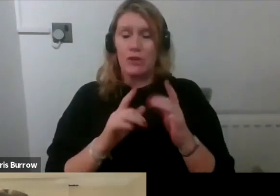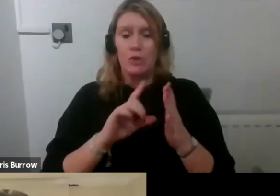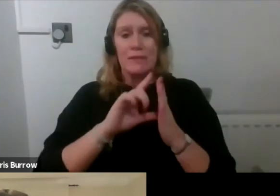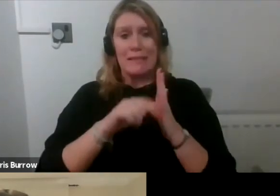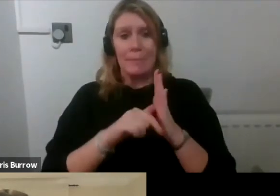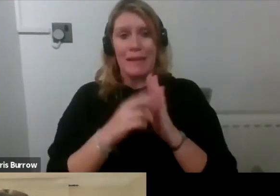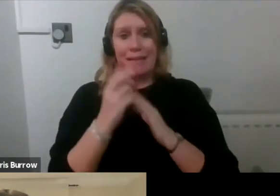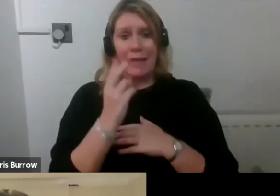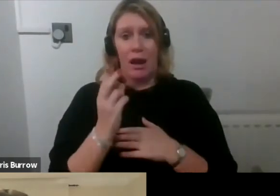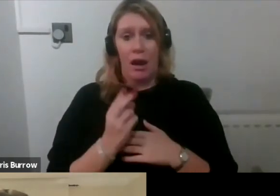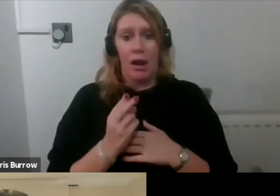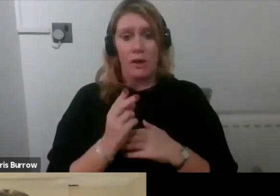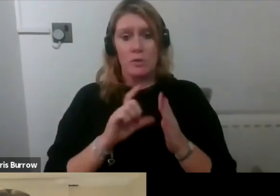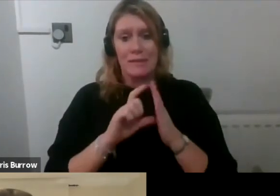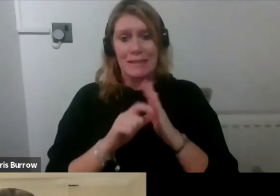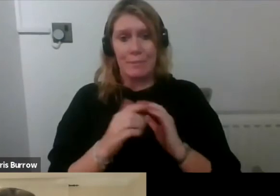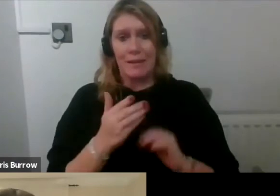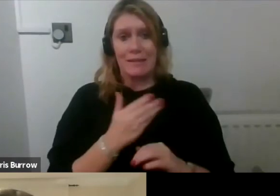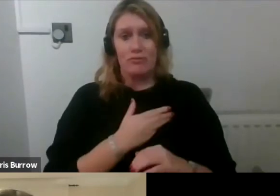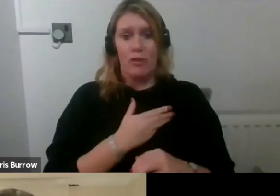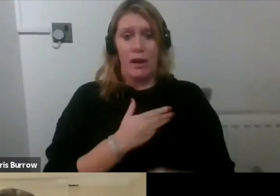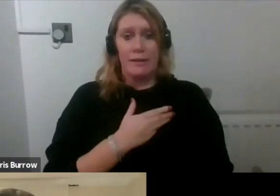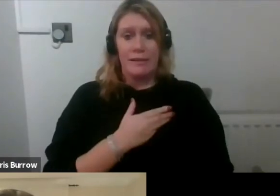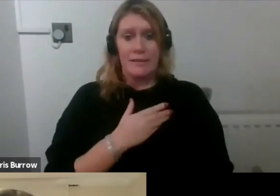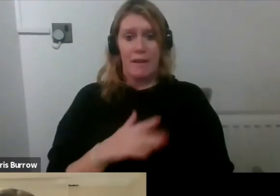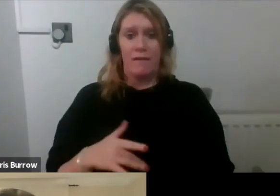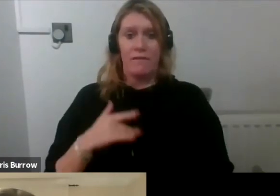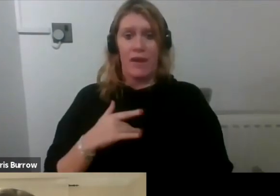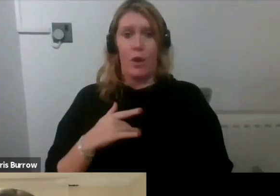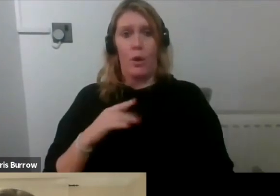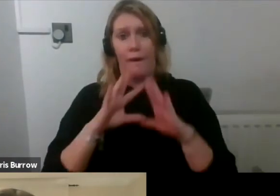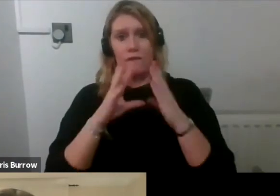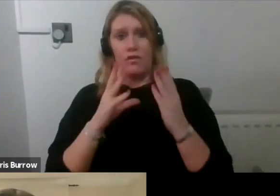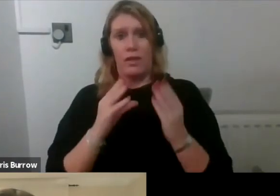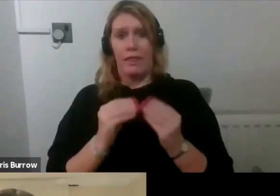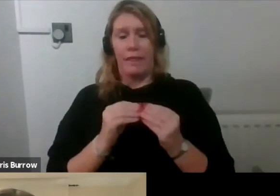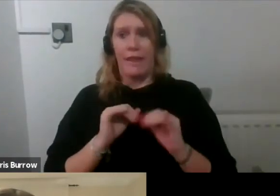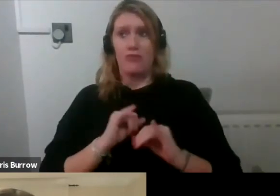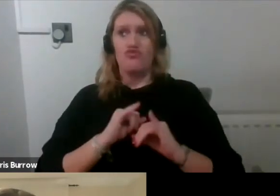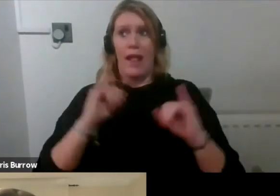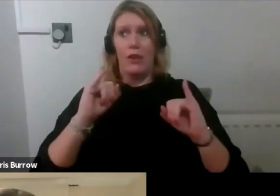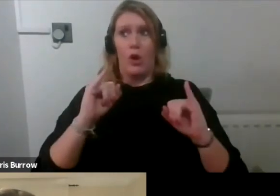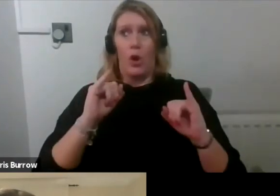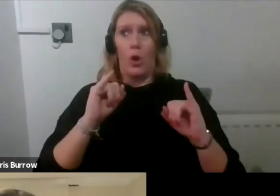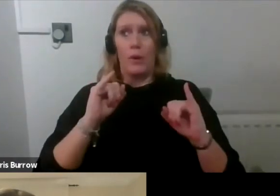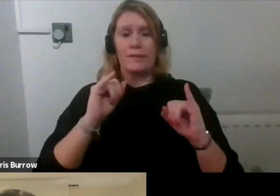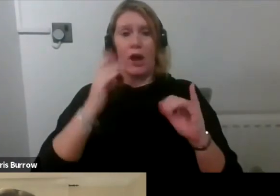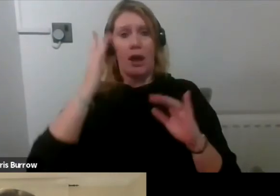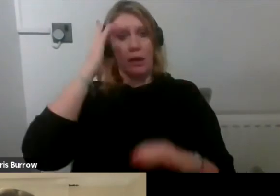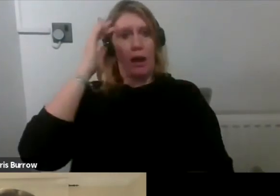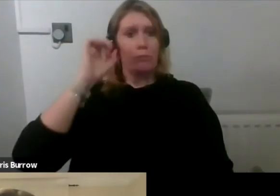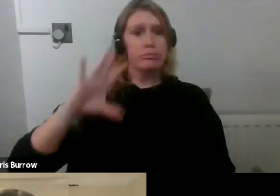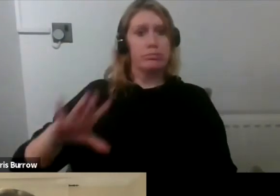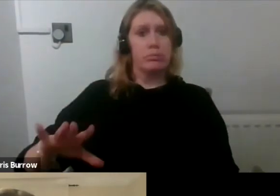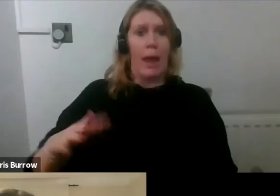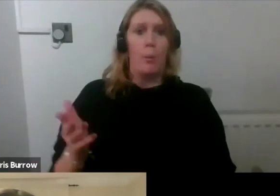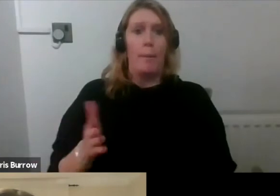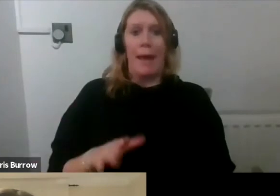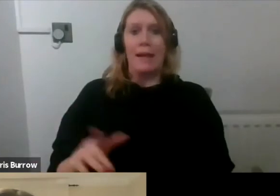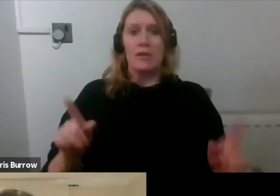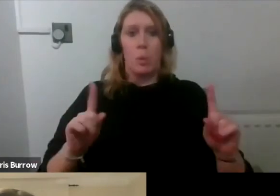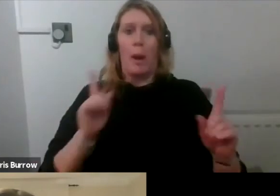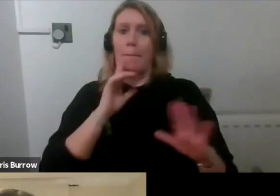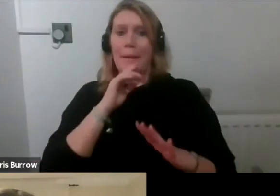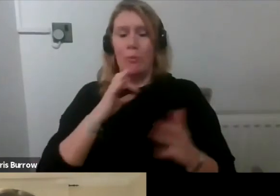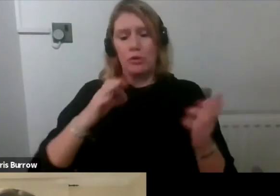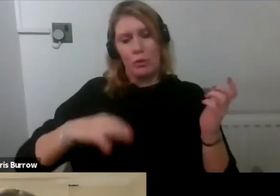alone disability rights, it's like all the radical stuff seems to have been totally whitewashed out, and we are back to sort of people playing a guitar and singing a